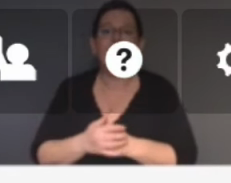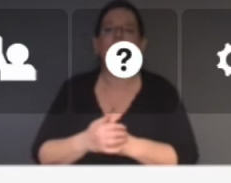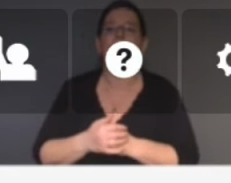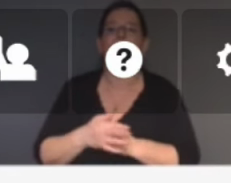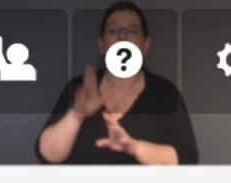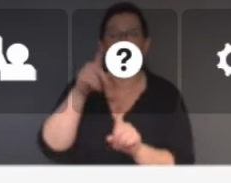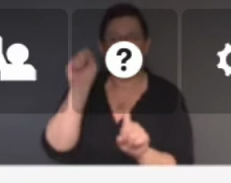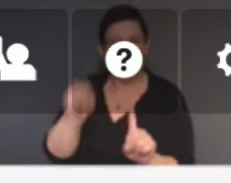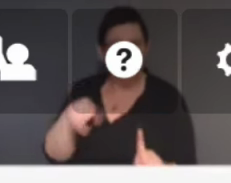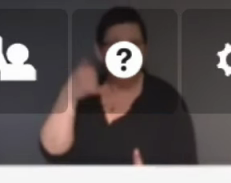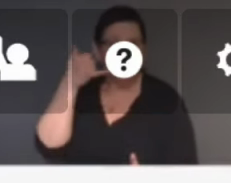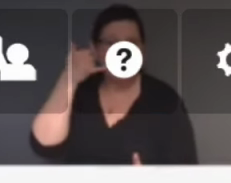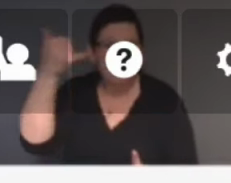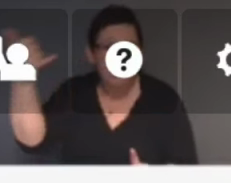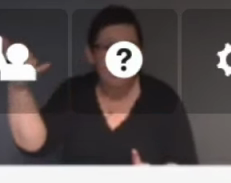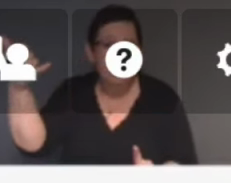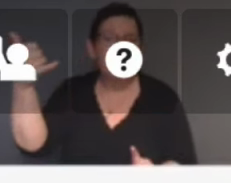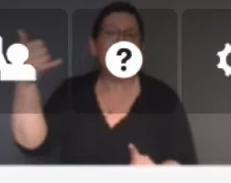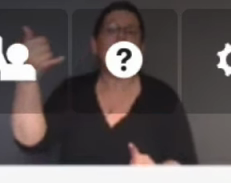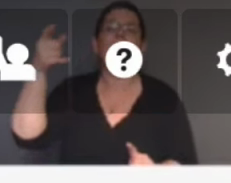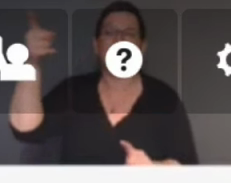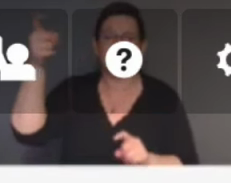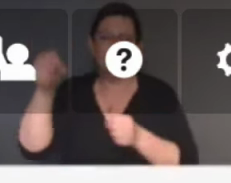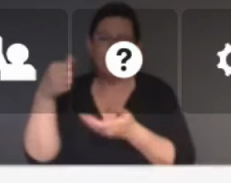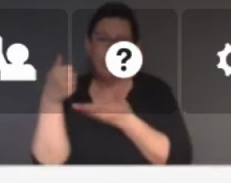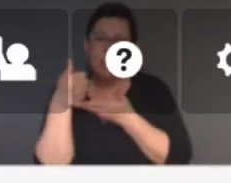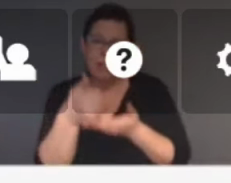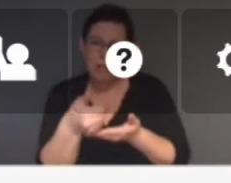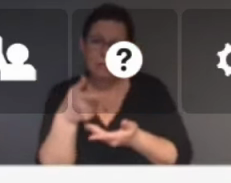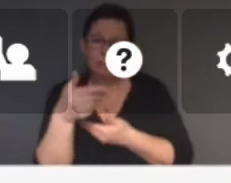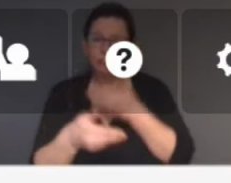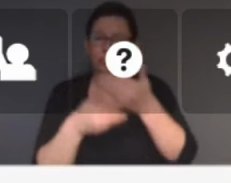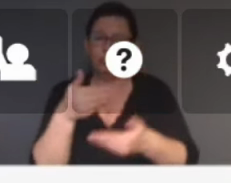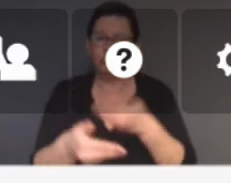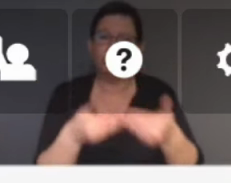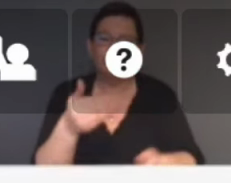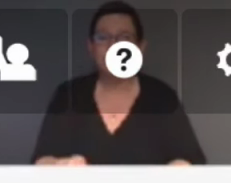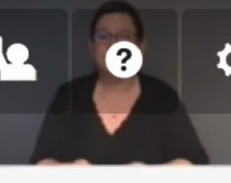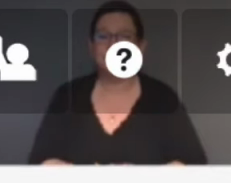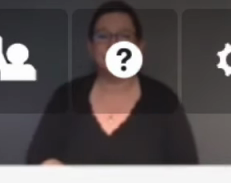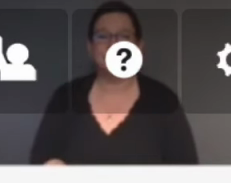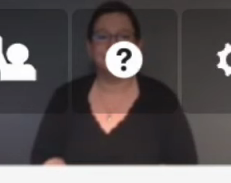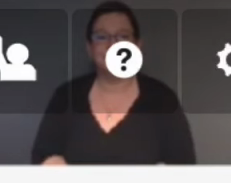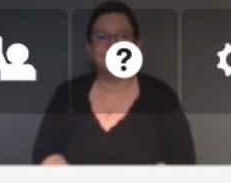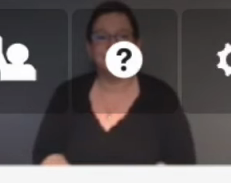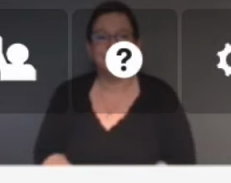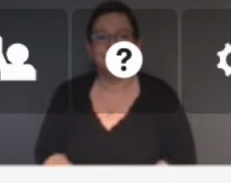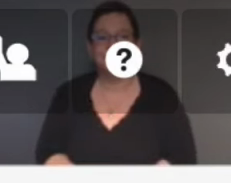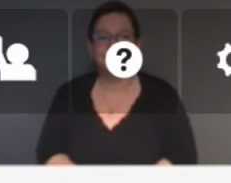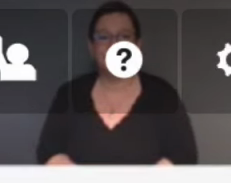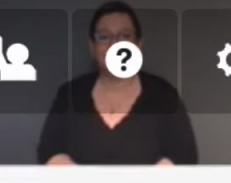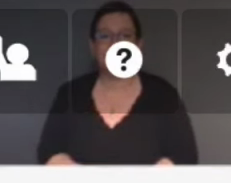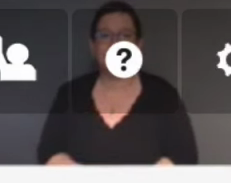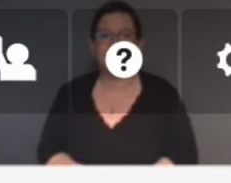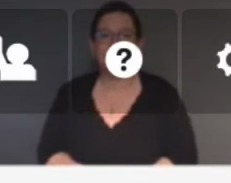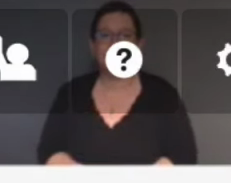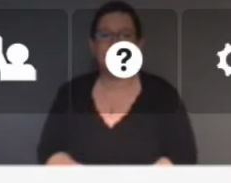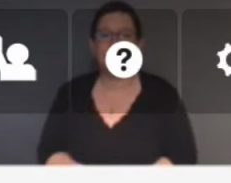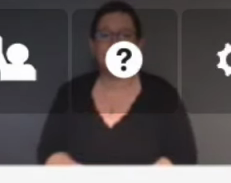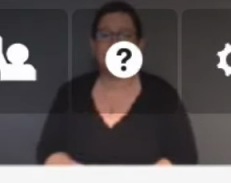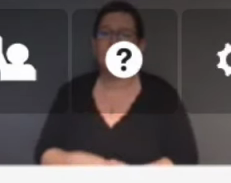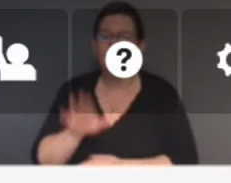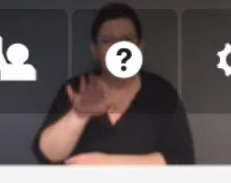The CRA will sometimes send you a questionnaire or letter if we need more information and to make sure you're